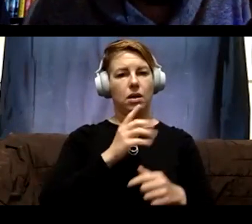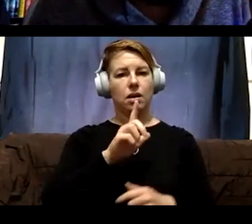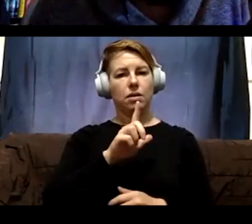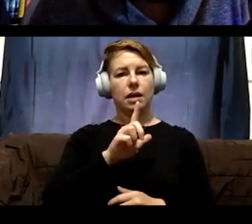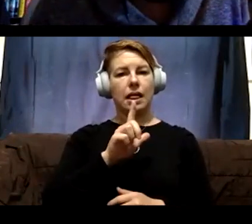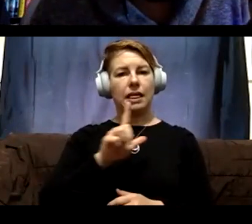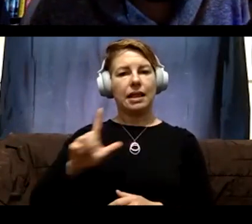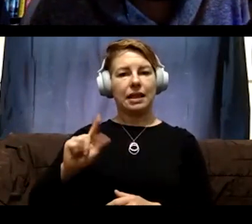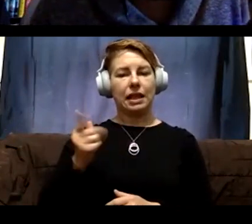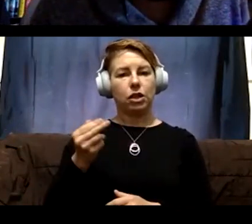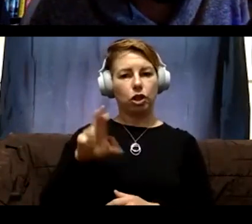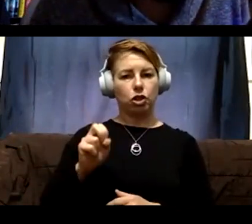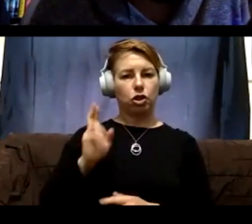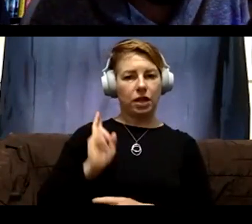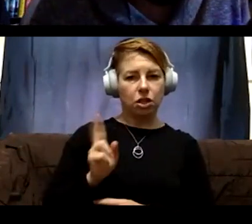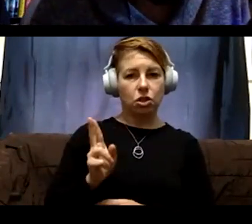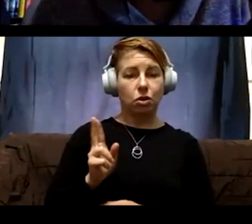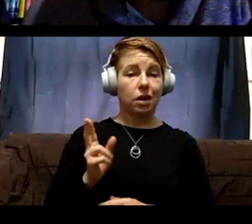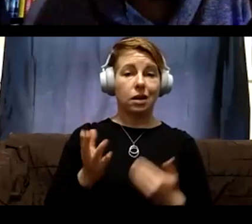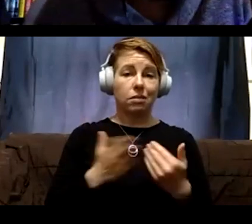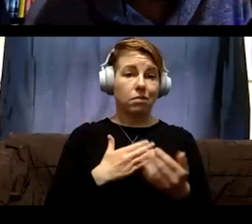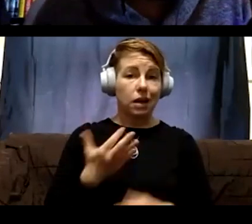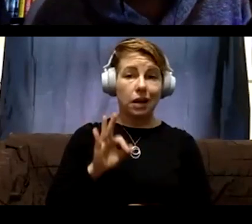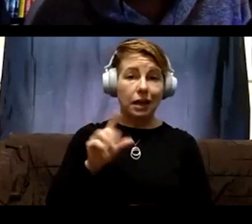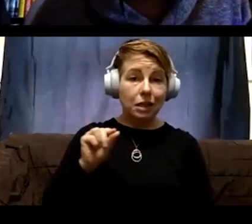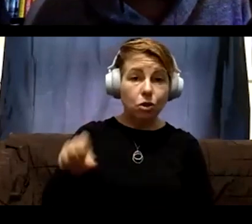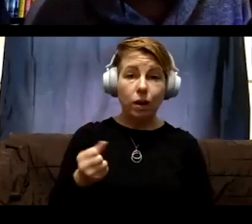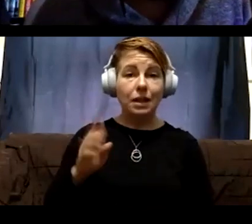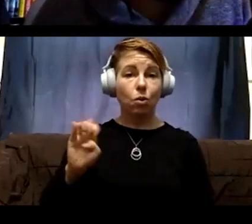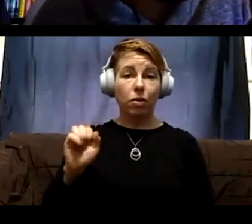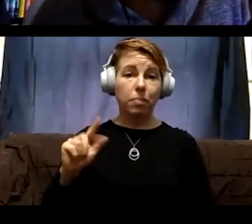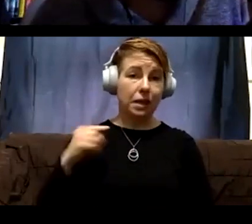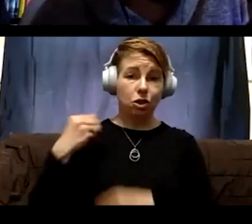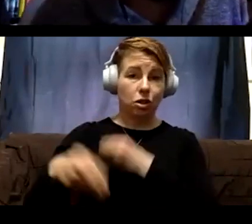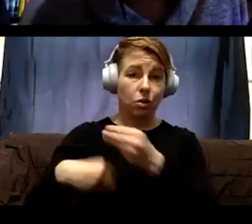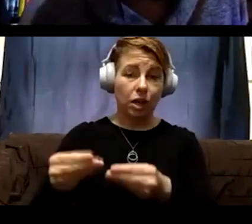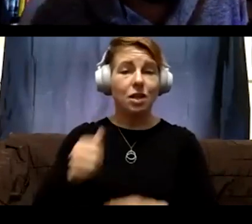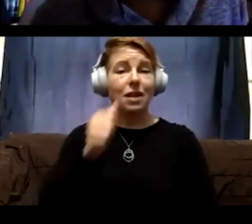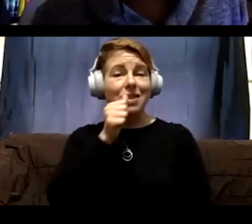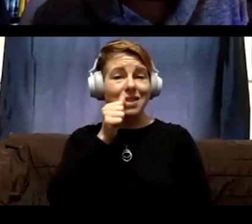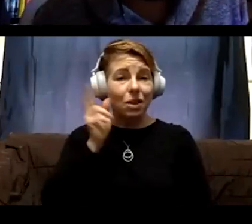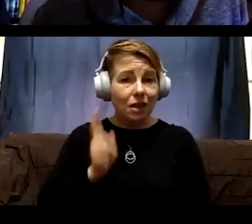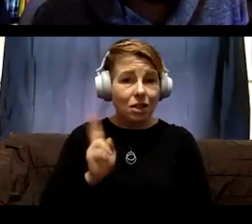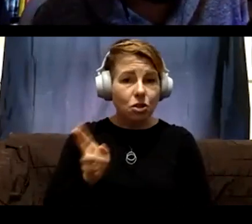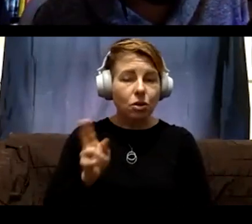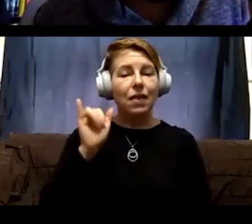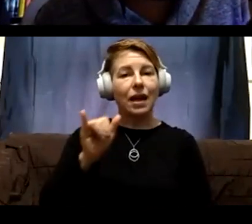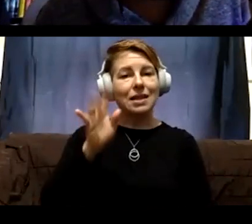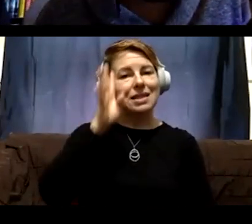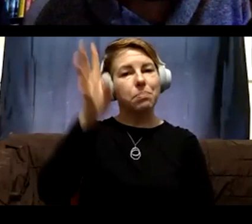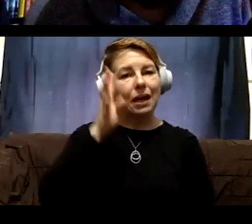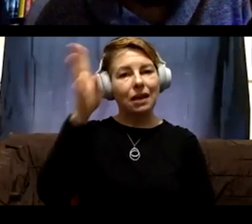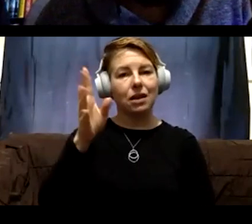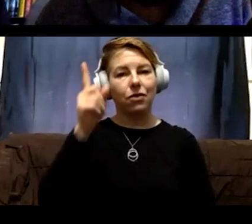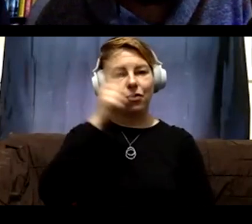of the 1920s and 30s or from the Beat Generation. The secret history is the speculative fiction's literary devices